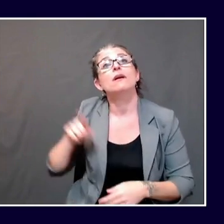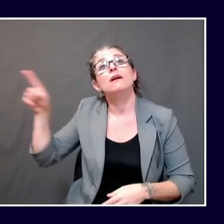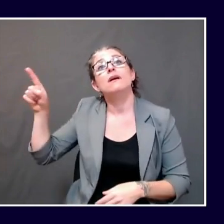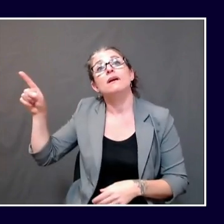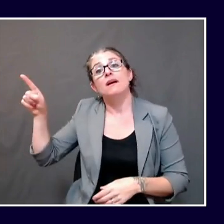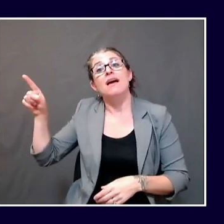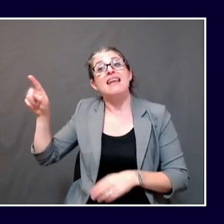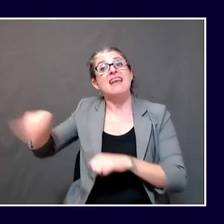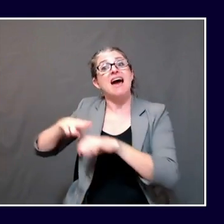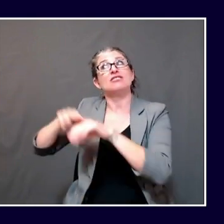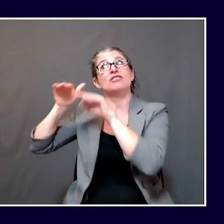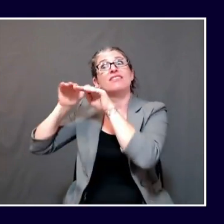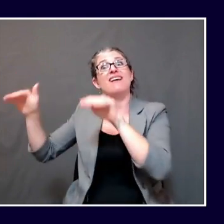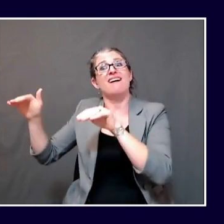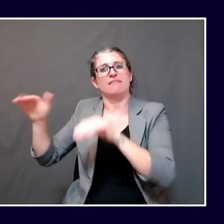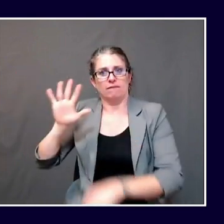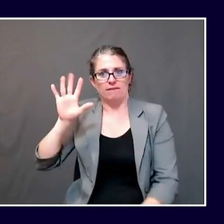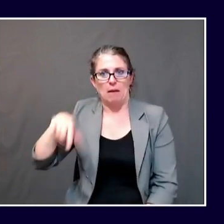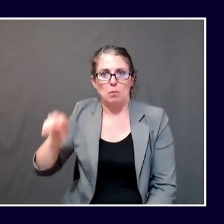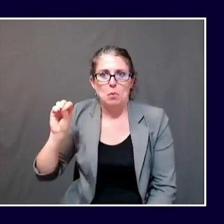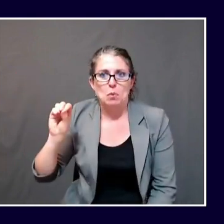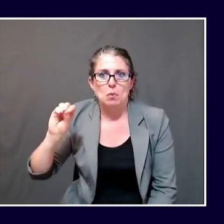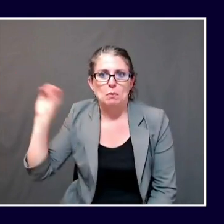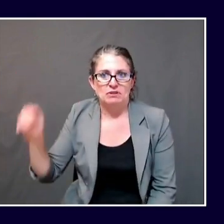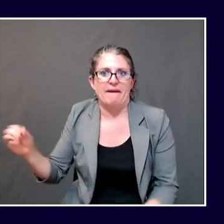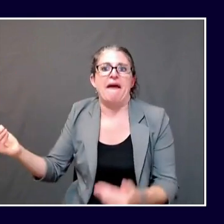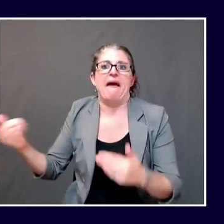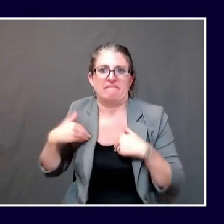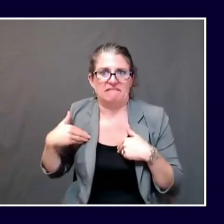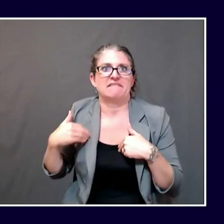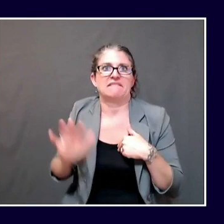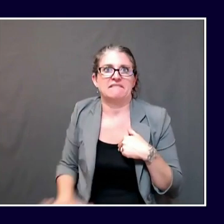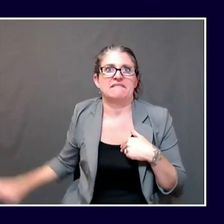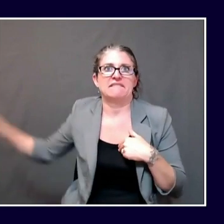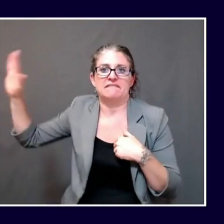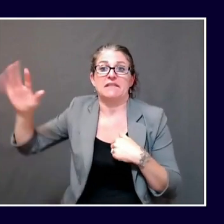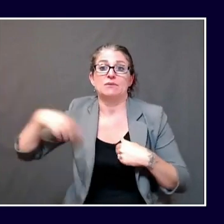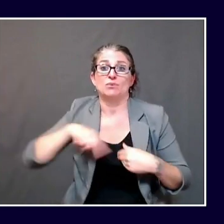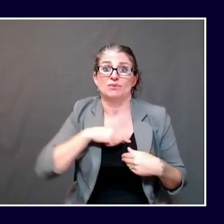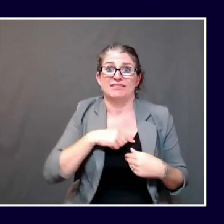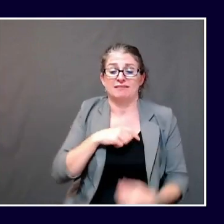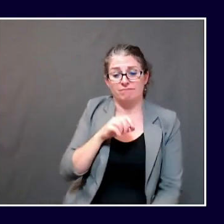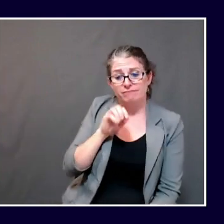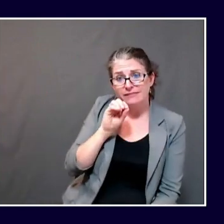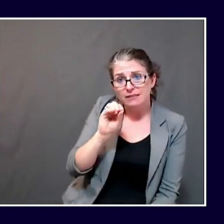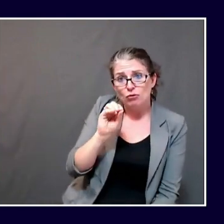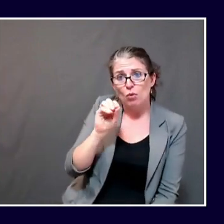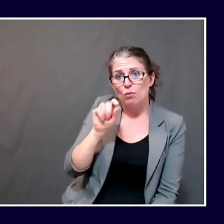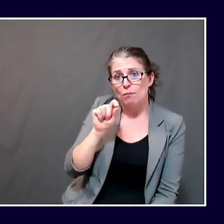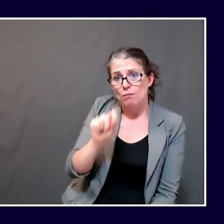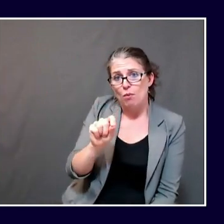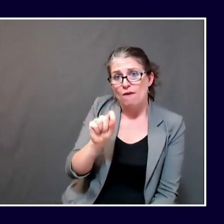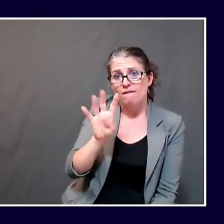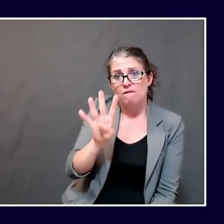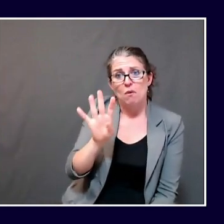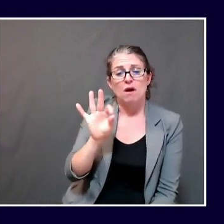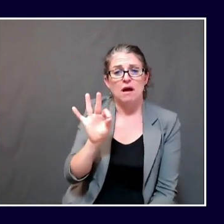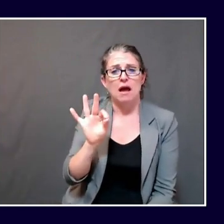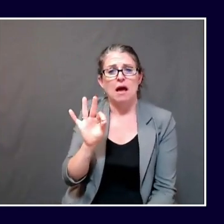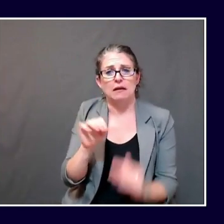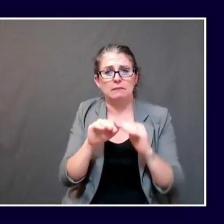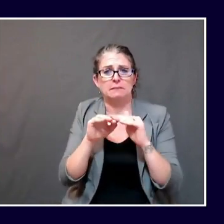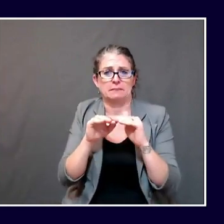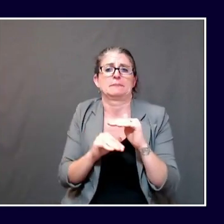0.49%. Finally, a note on testing volume. Our testing volume in Maine is